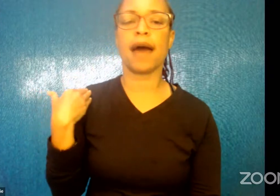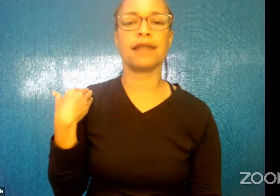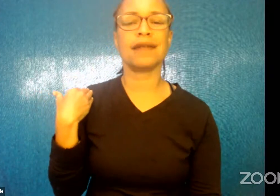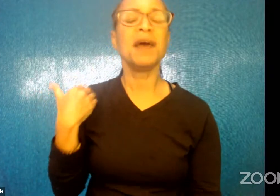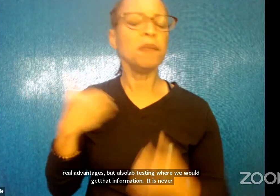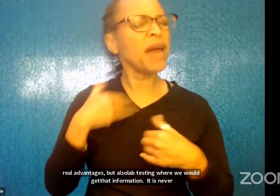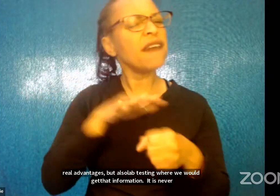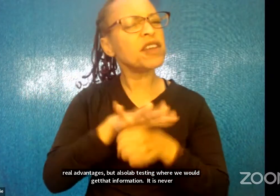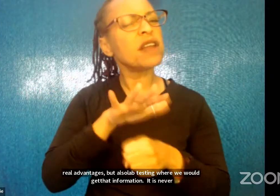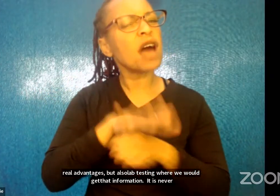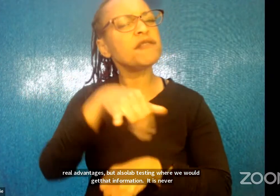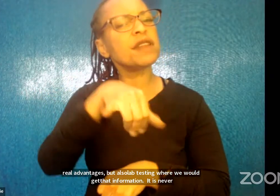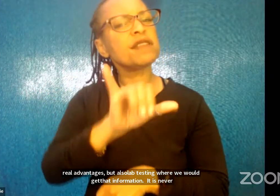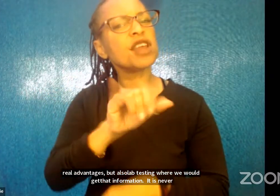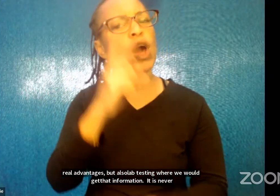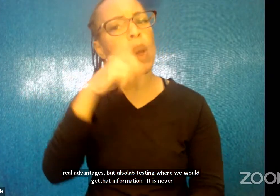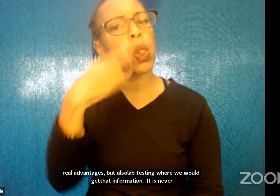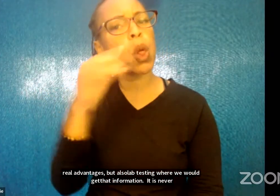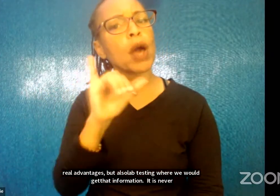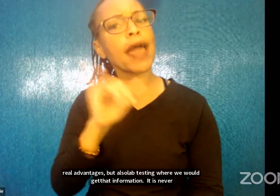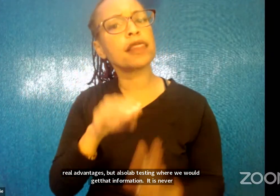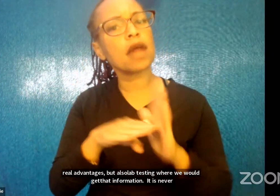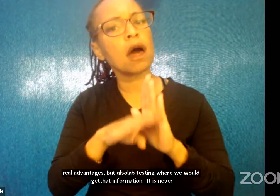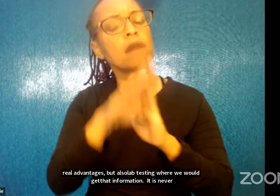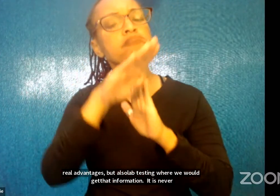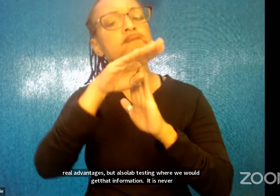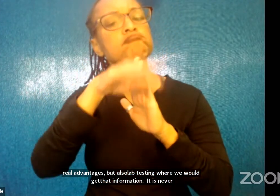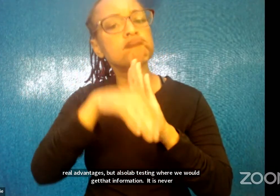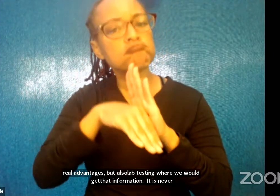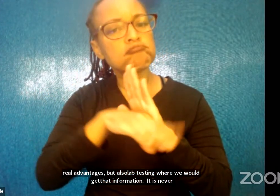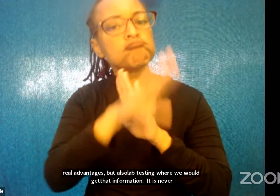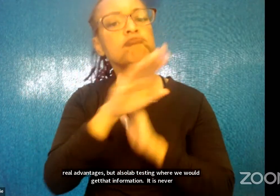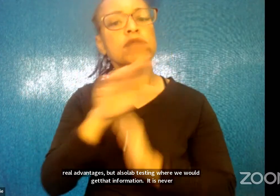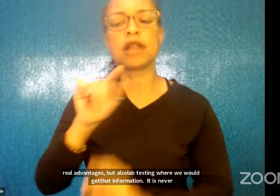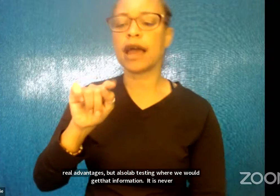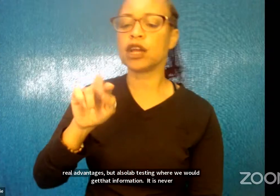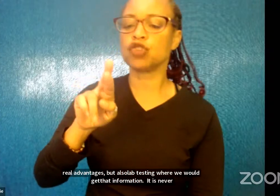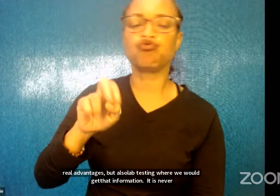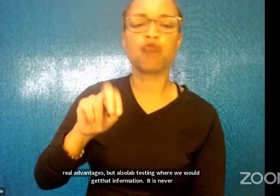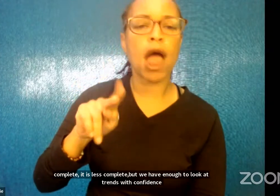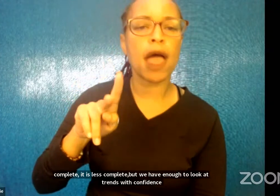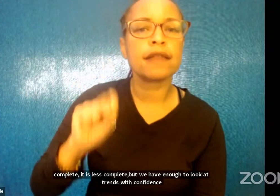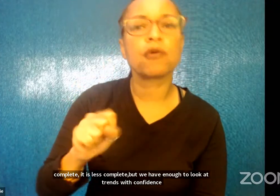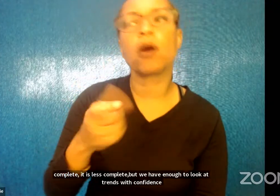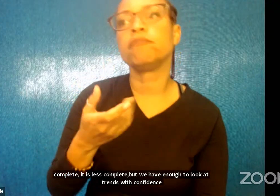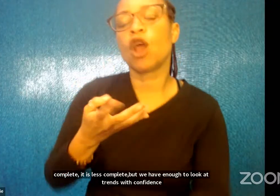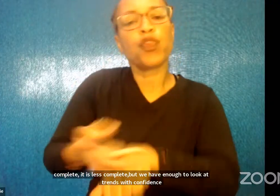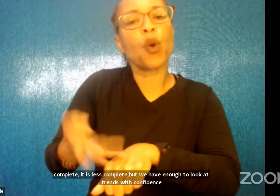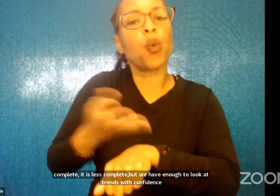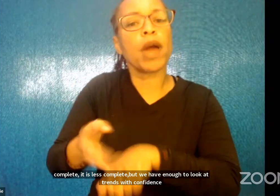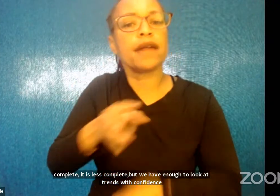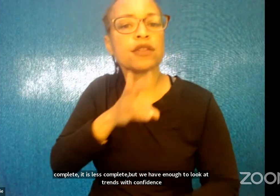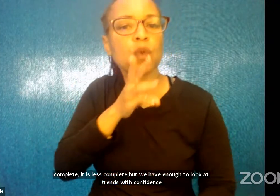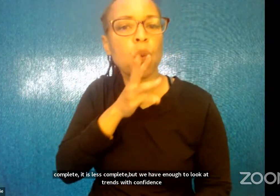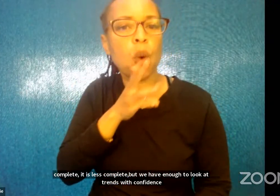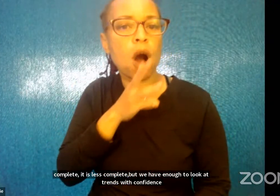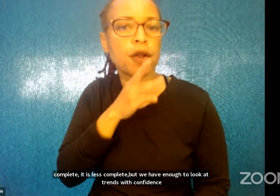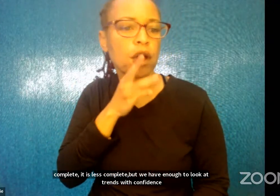at trends with some confidence, especially if our other, like the wastewater data agrees. So far, that has been the